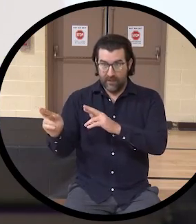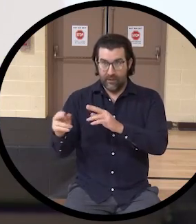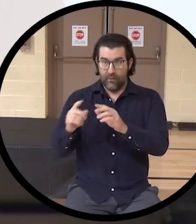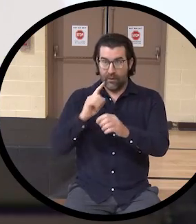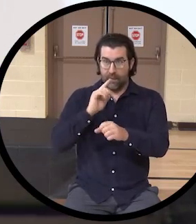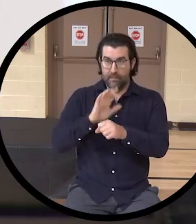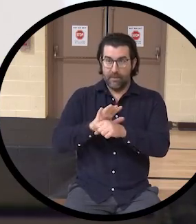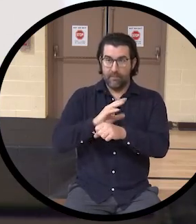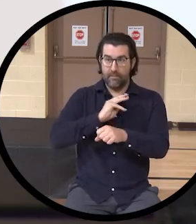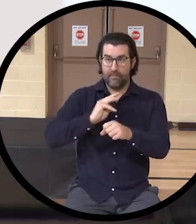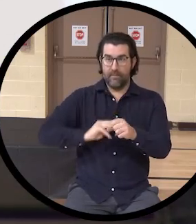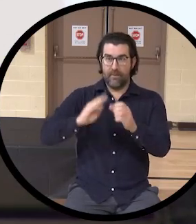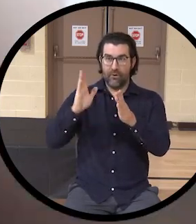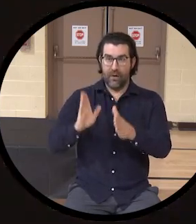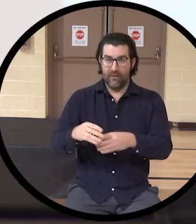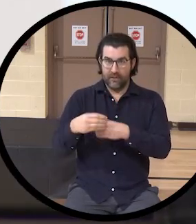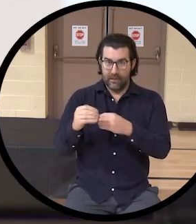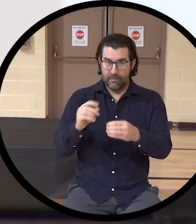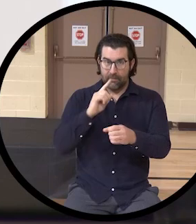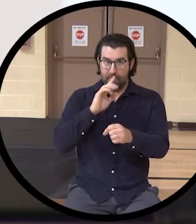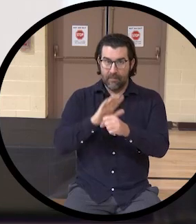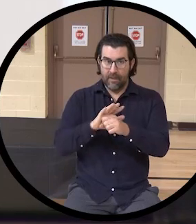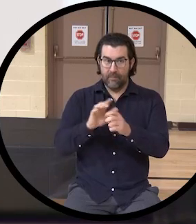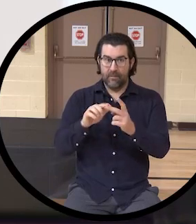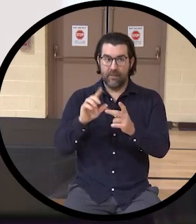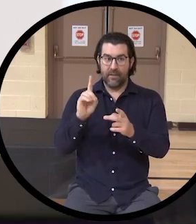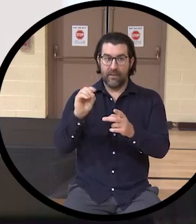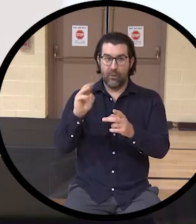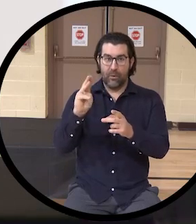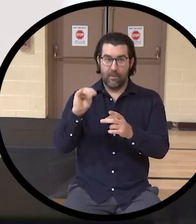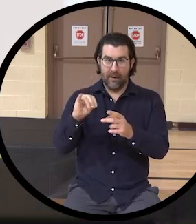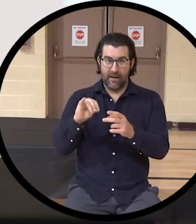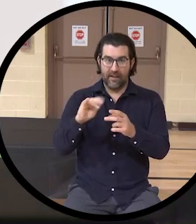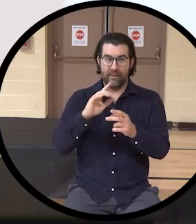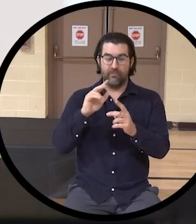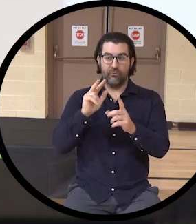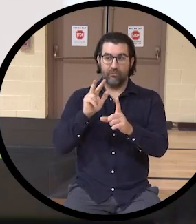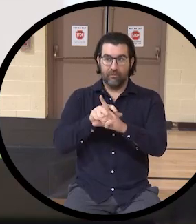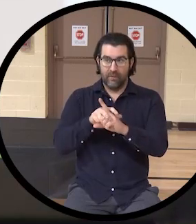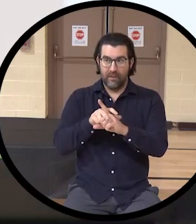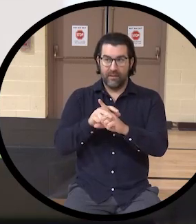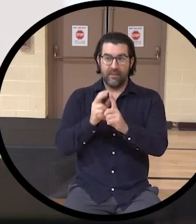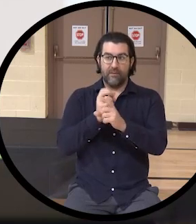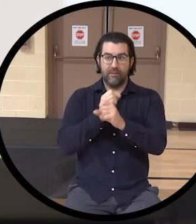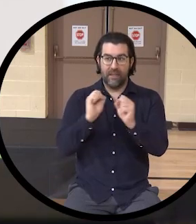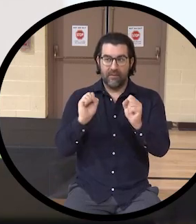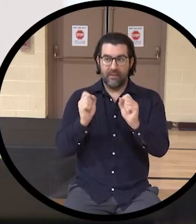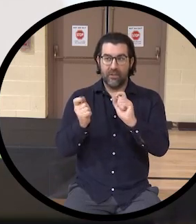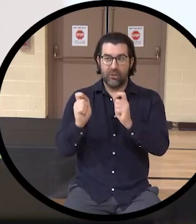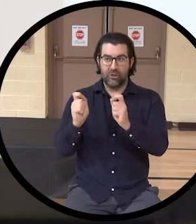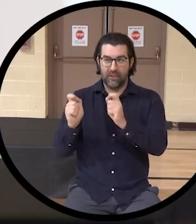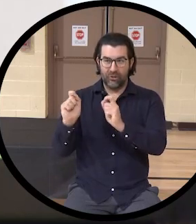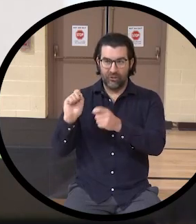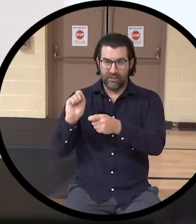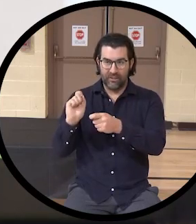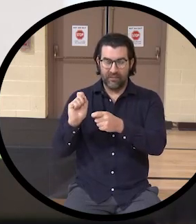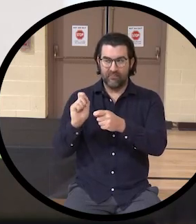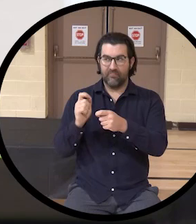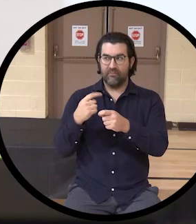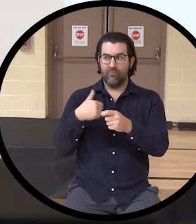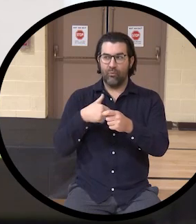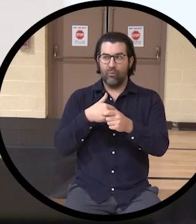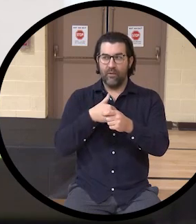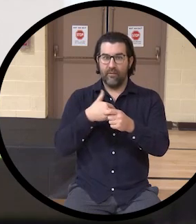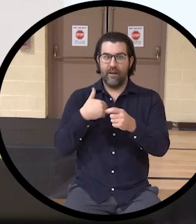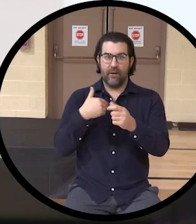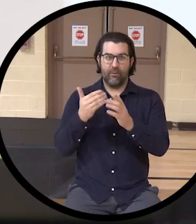from the Mayor's office and from the Department of Mobility and Infrastructure to actually implement some safety changes. We have had these